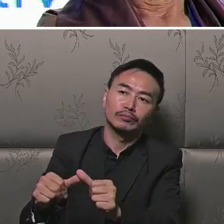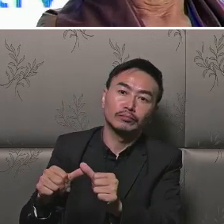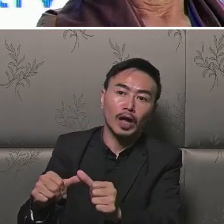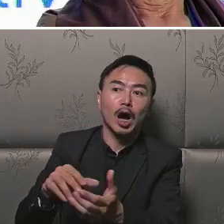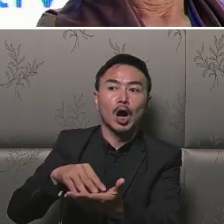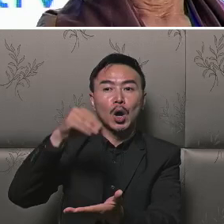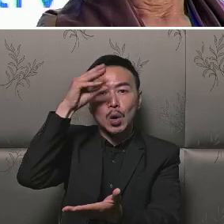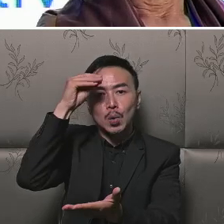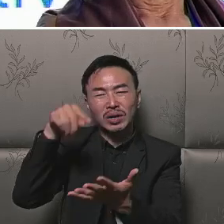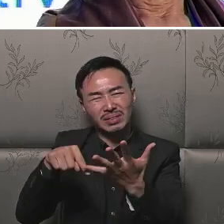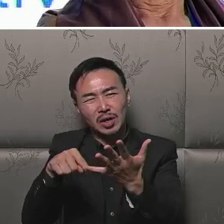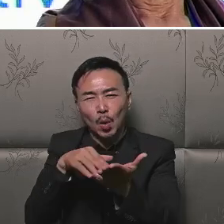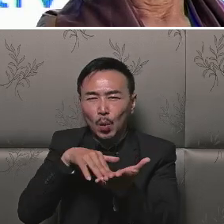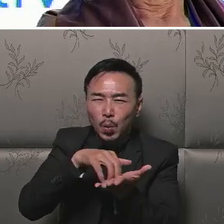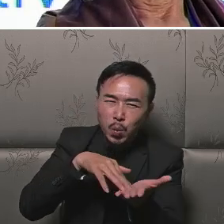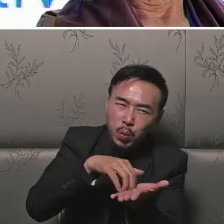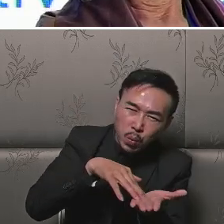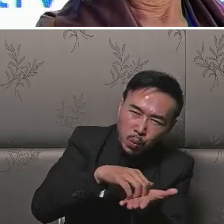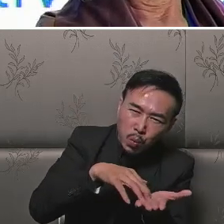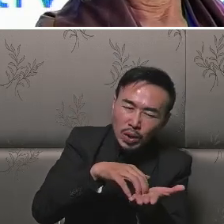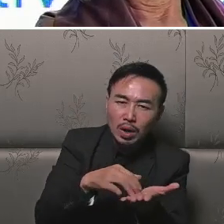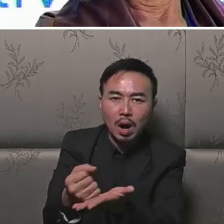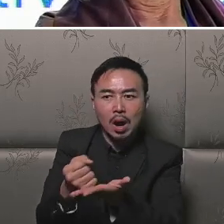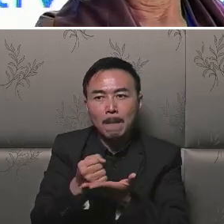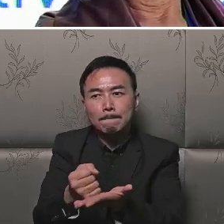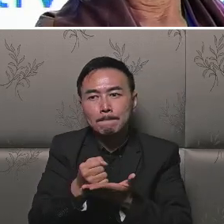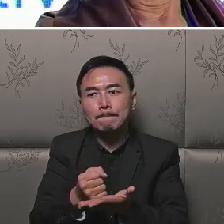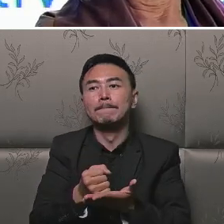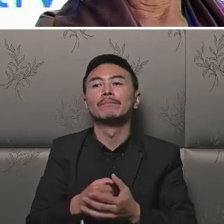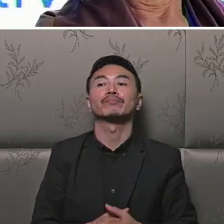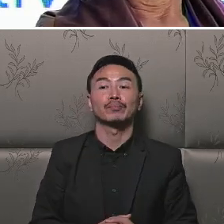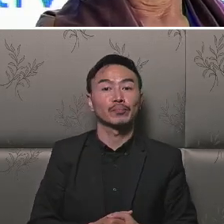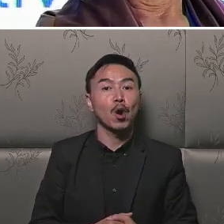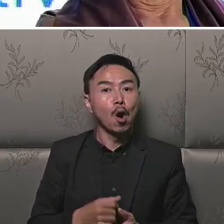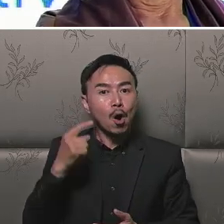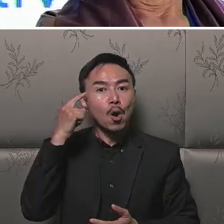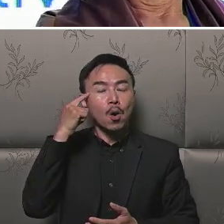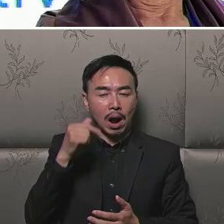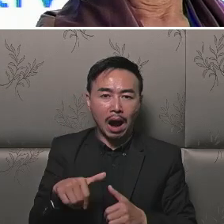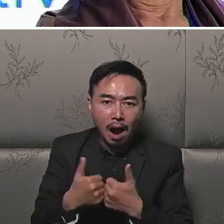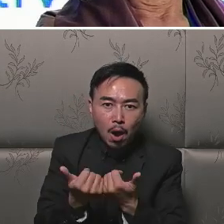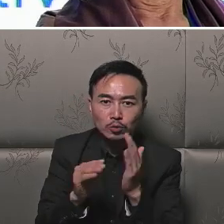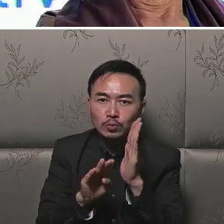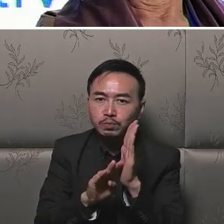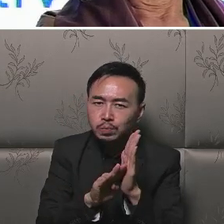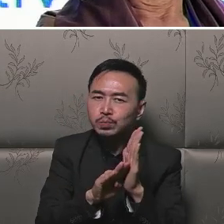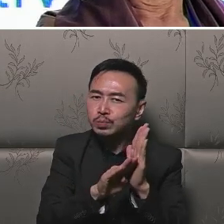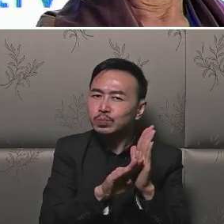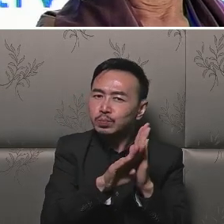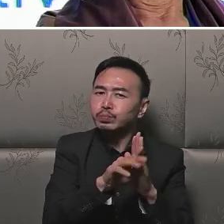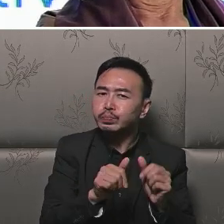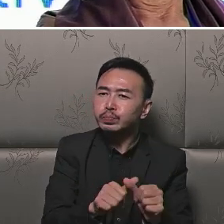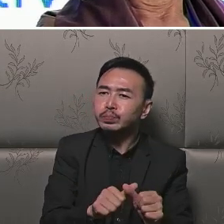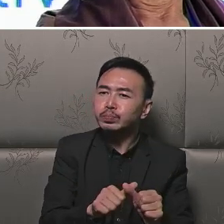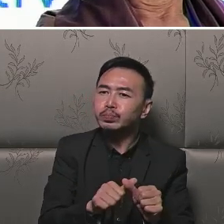and relevant learning opportunities. And finally, G stands for give support to teachers to grow productively